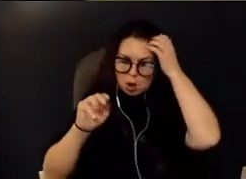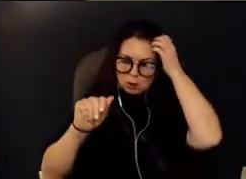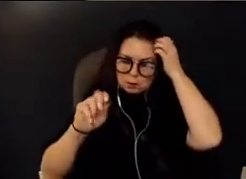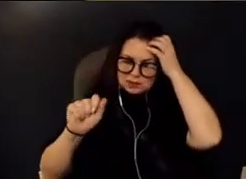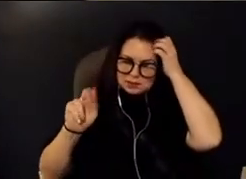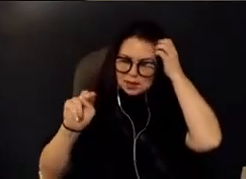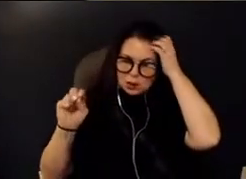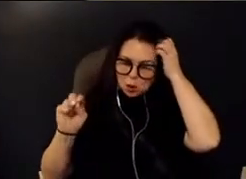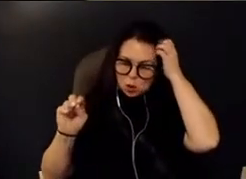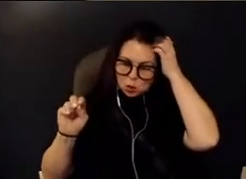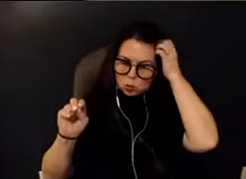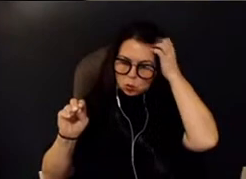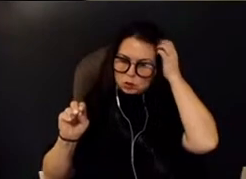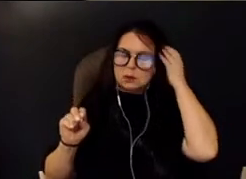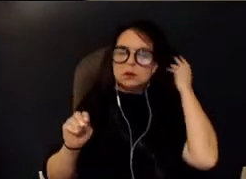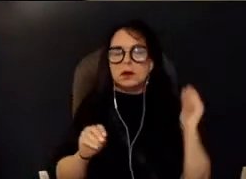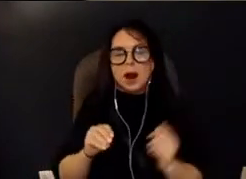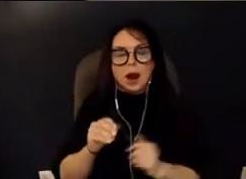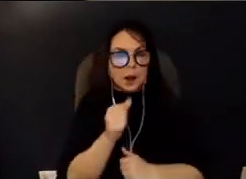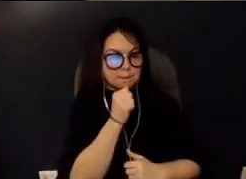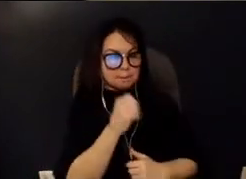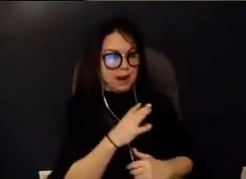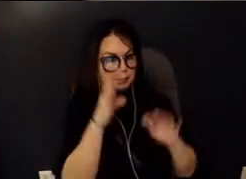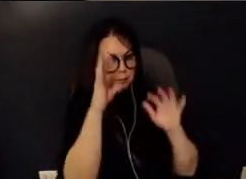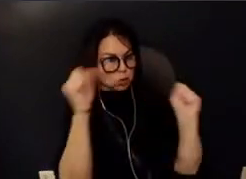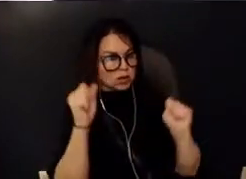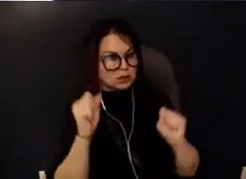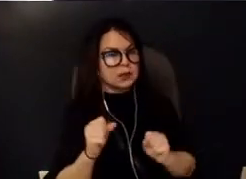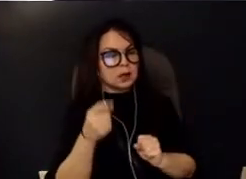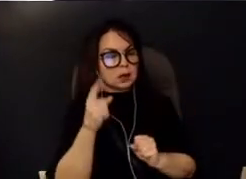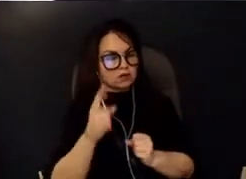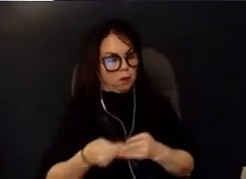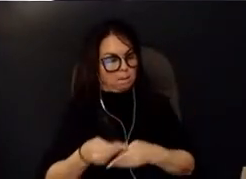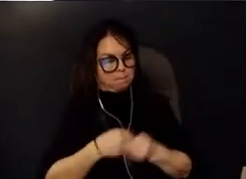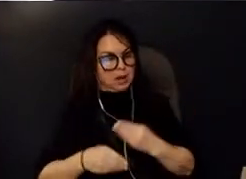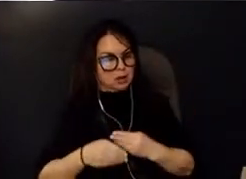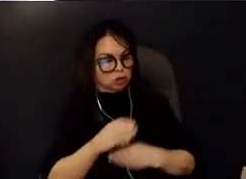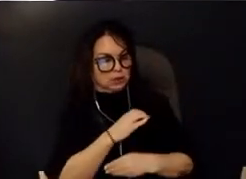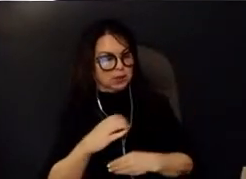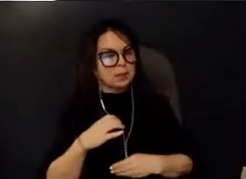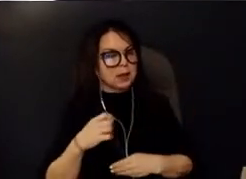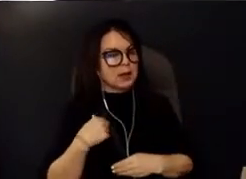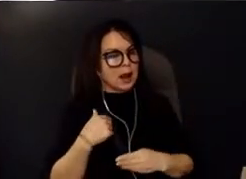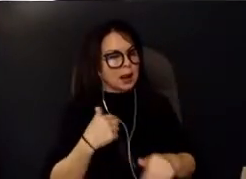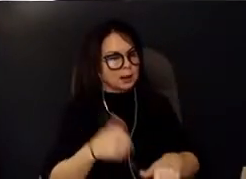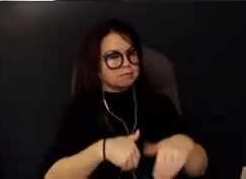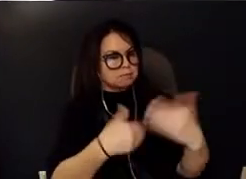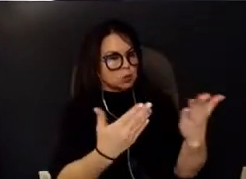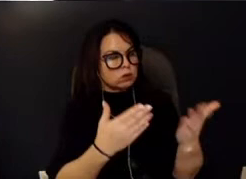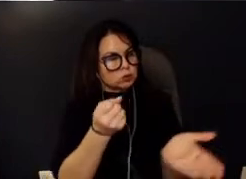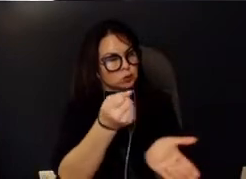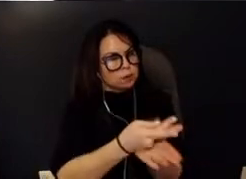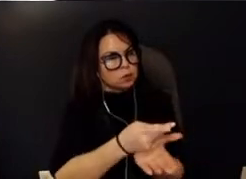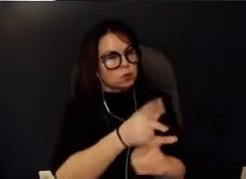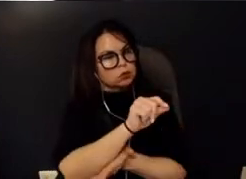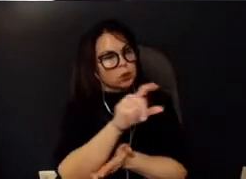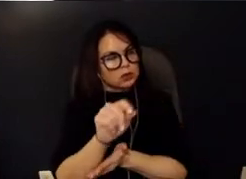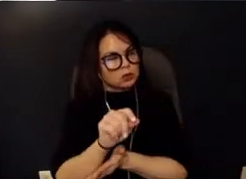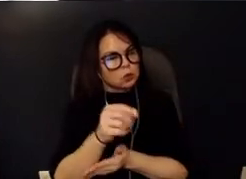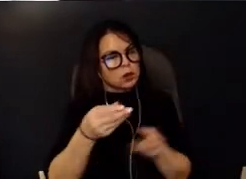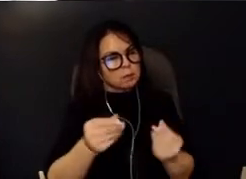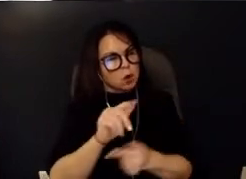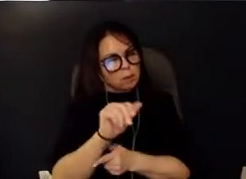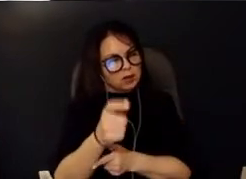Madam President, on behalf of the Budget Committee, I move adoption of a resolution approving the 2020 property tax levies to be paid in